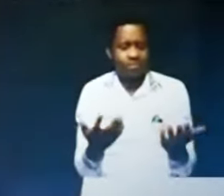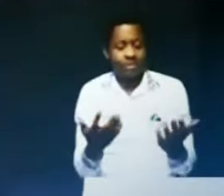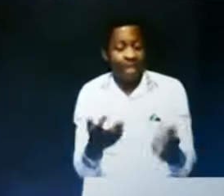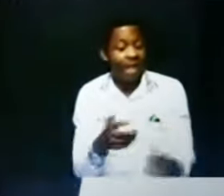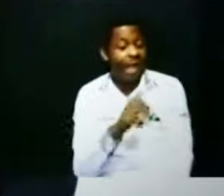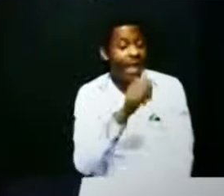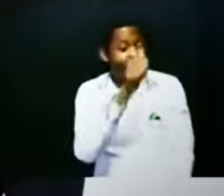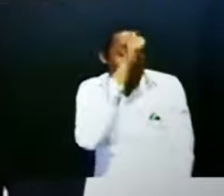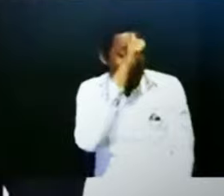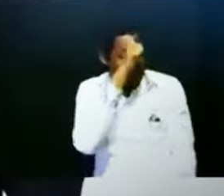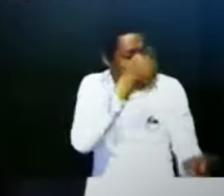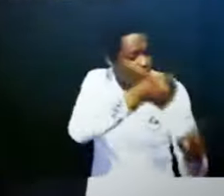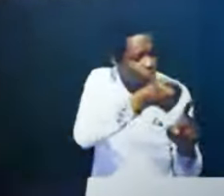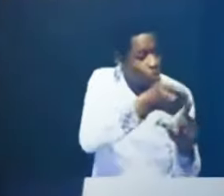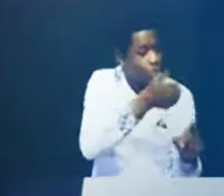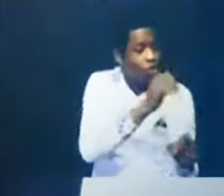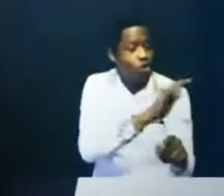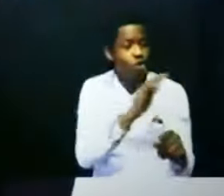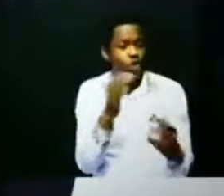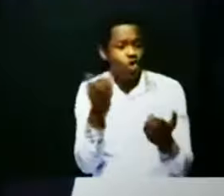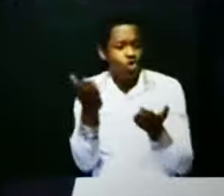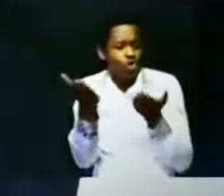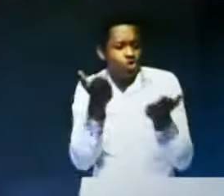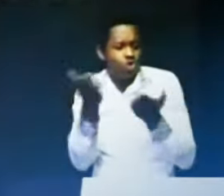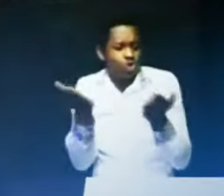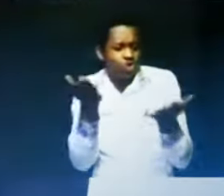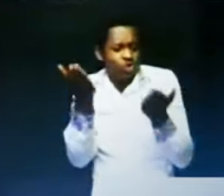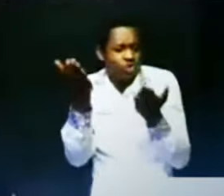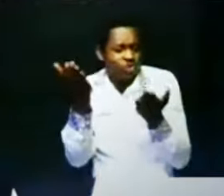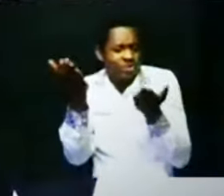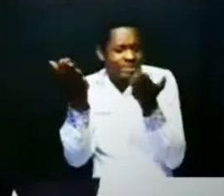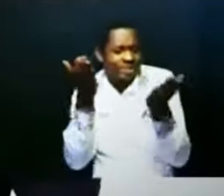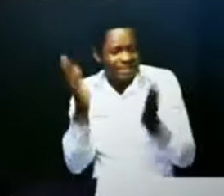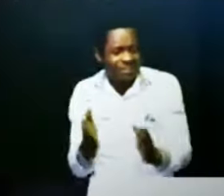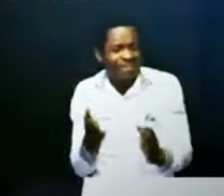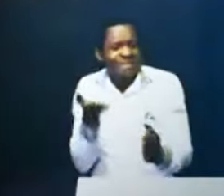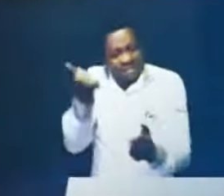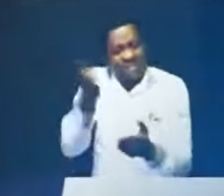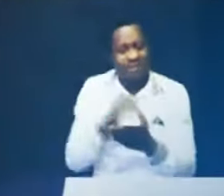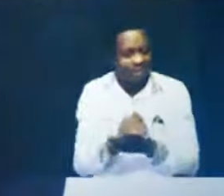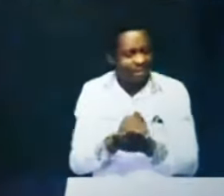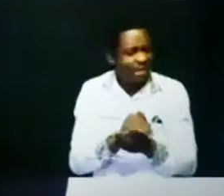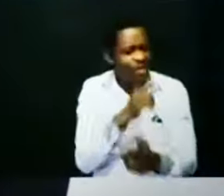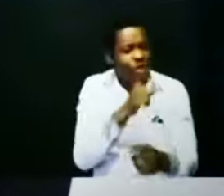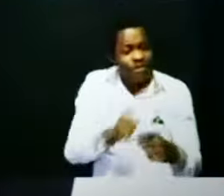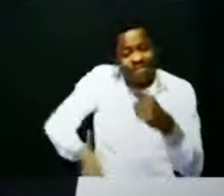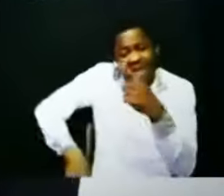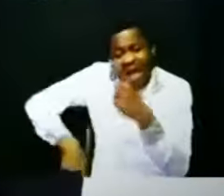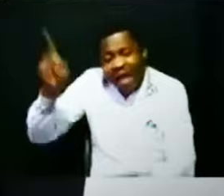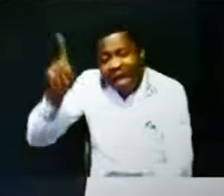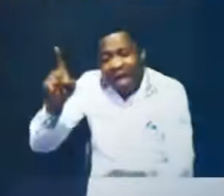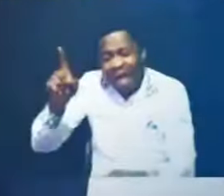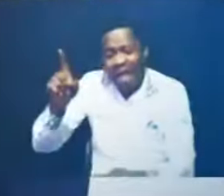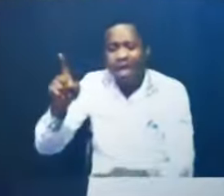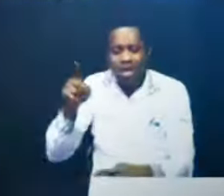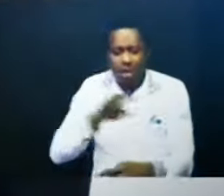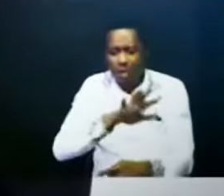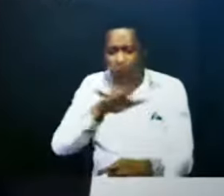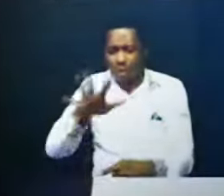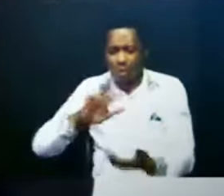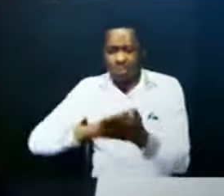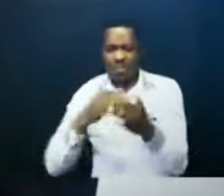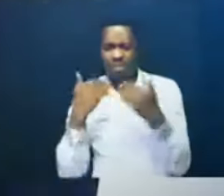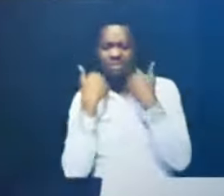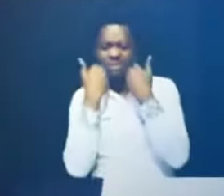Na Amnon ni nkwanso no oben no. Why do you banish me? Na de nti ana wo pam me. But this young man forced the sister out.